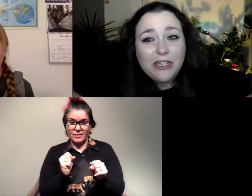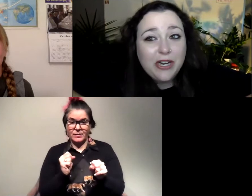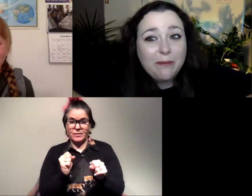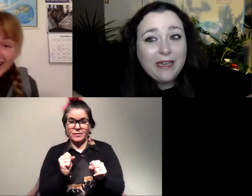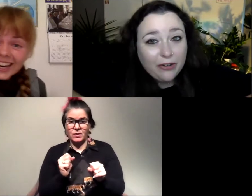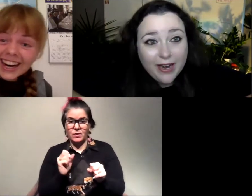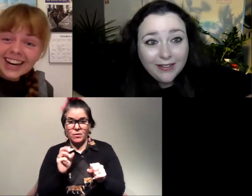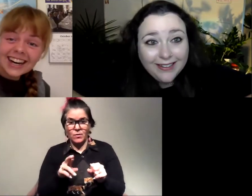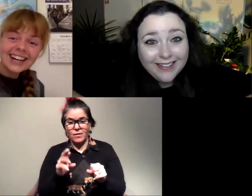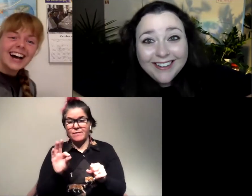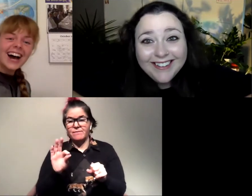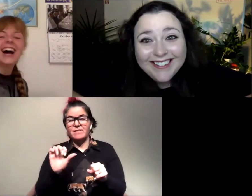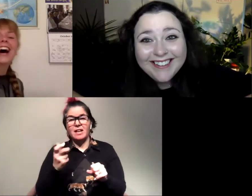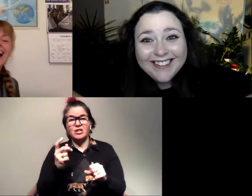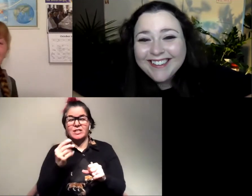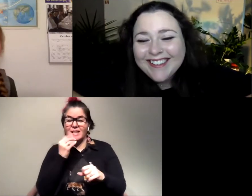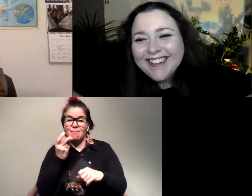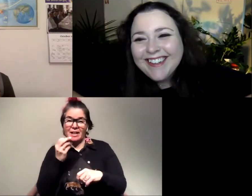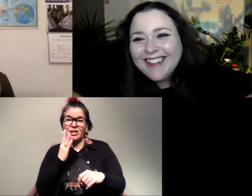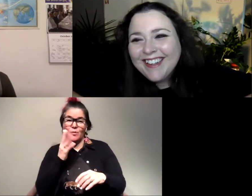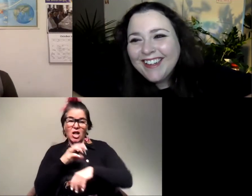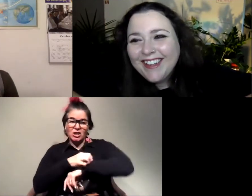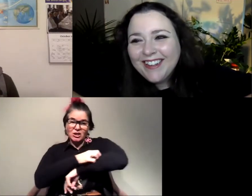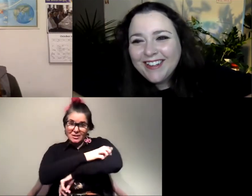of flesh-eating bacteria?